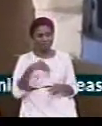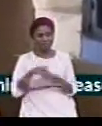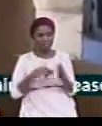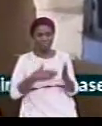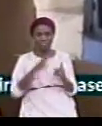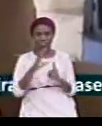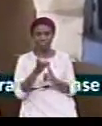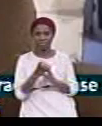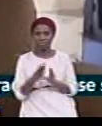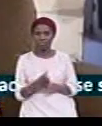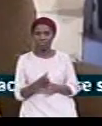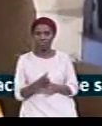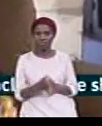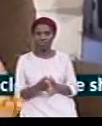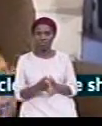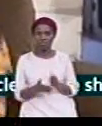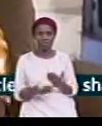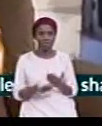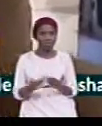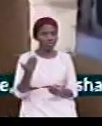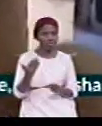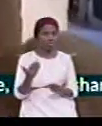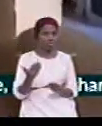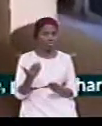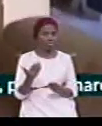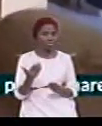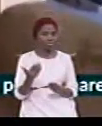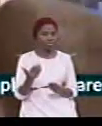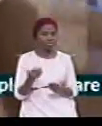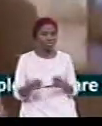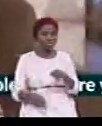almost paralyzed for the waist.